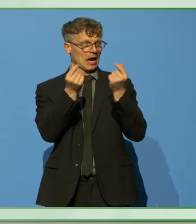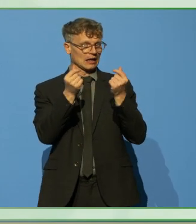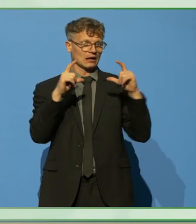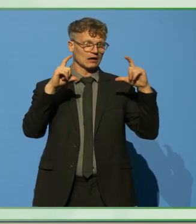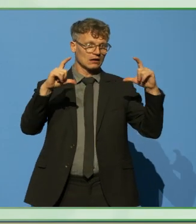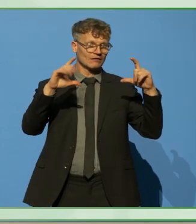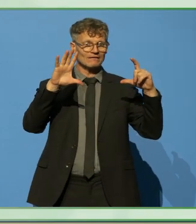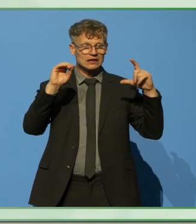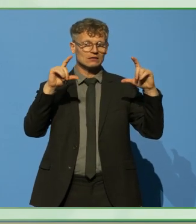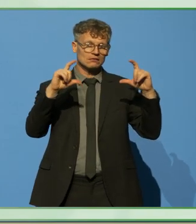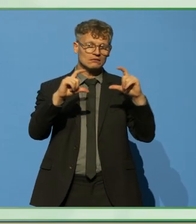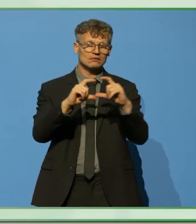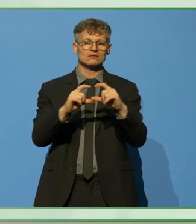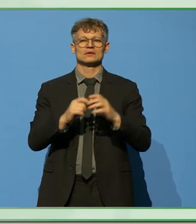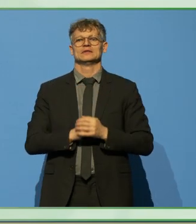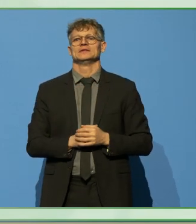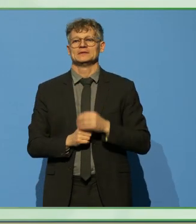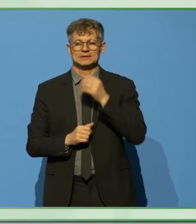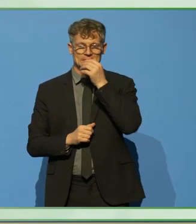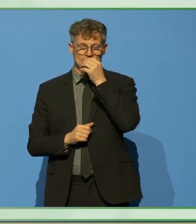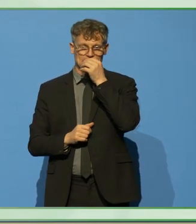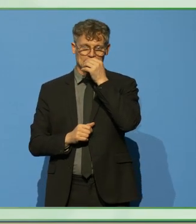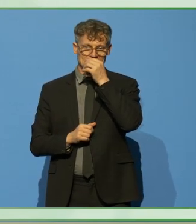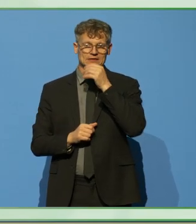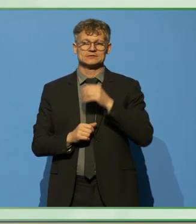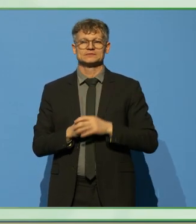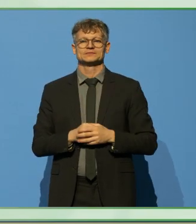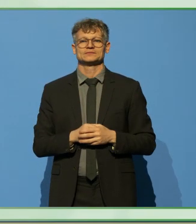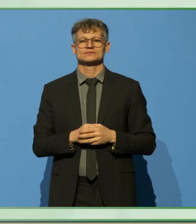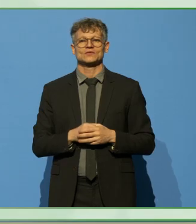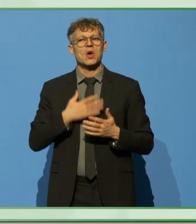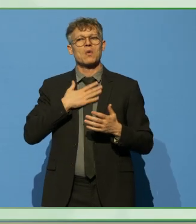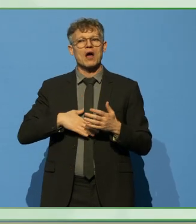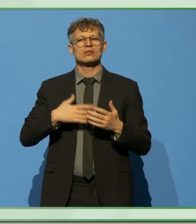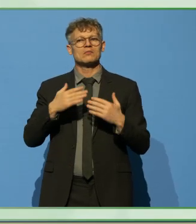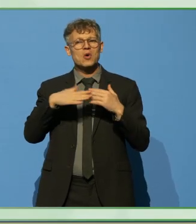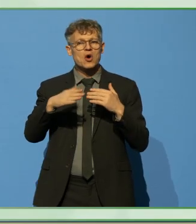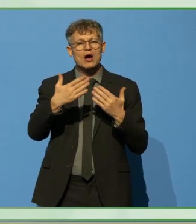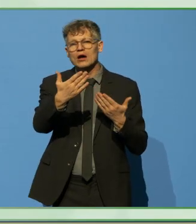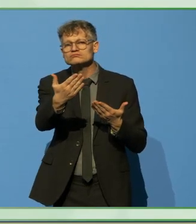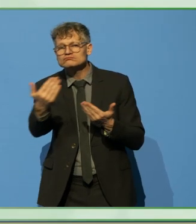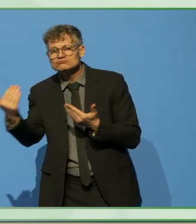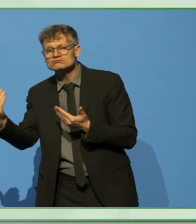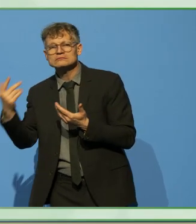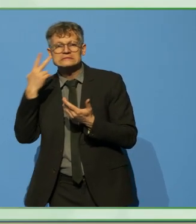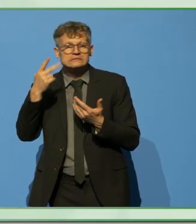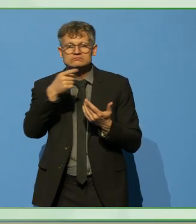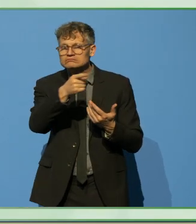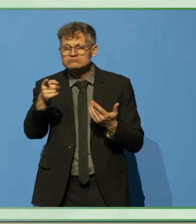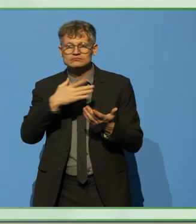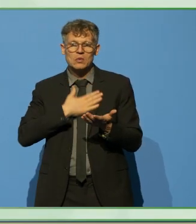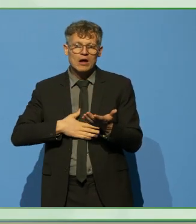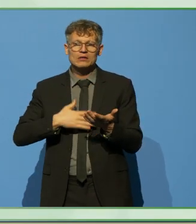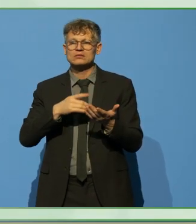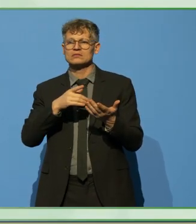we will further design the Digital Euro app. As Joseph already said, the Digital Euro will not only be an